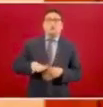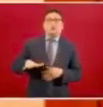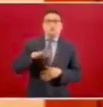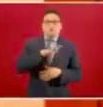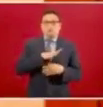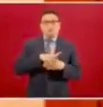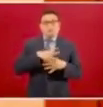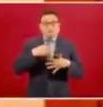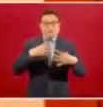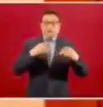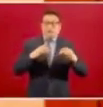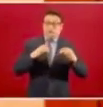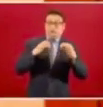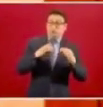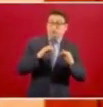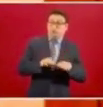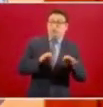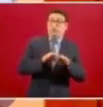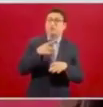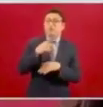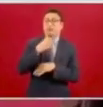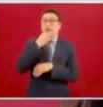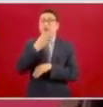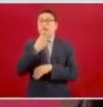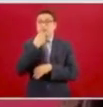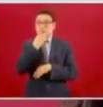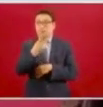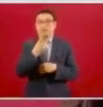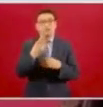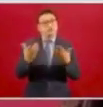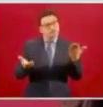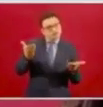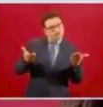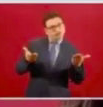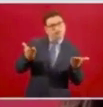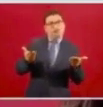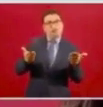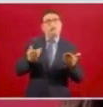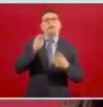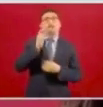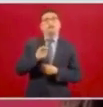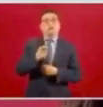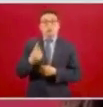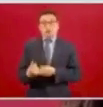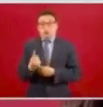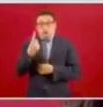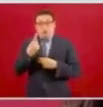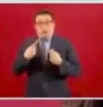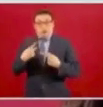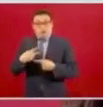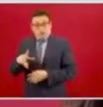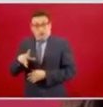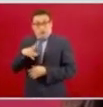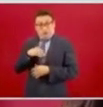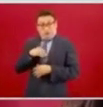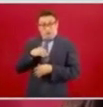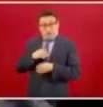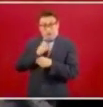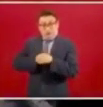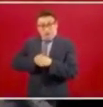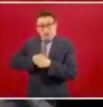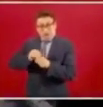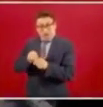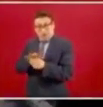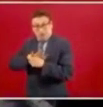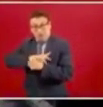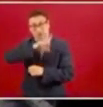of course, we are not saying that we are not diminishing the role of the calling we've